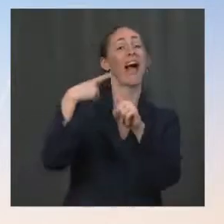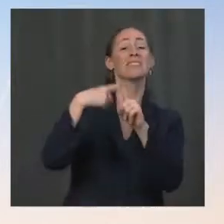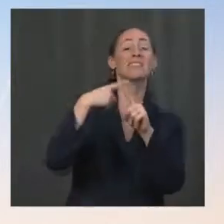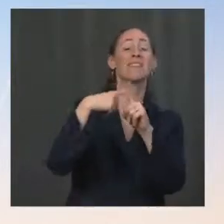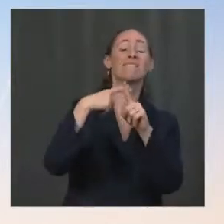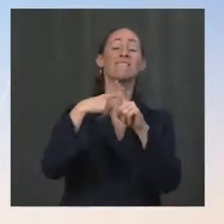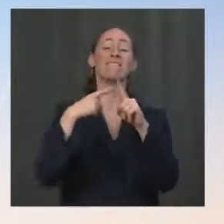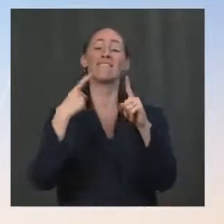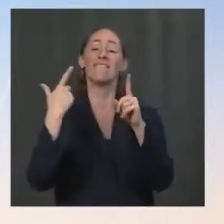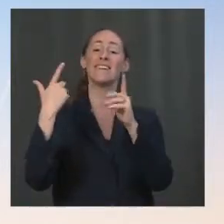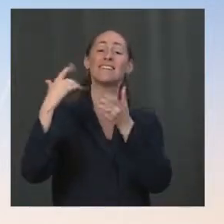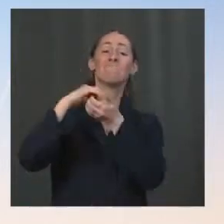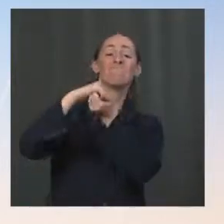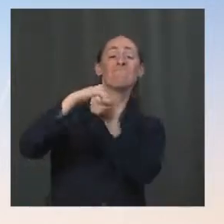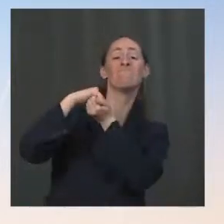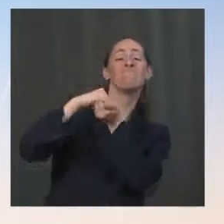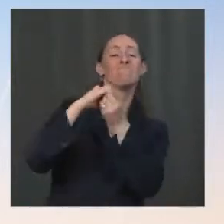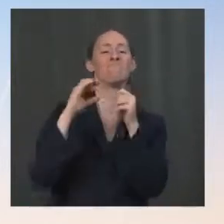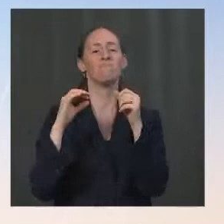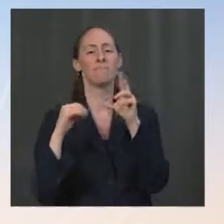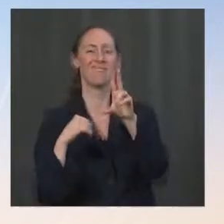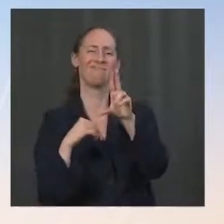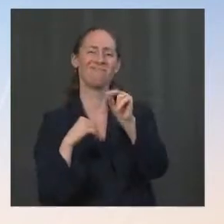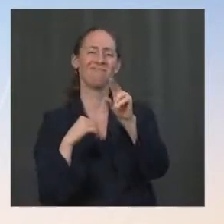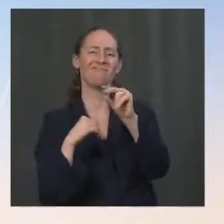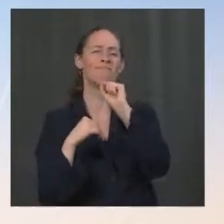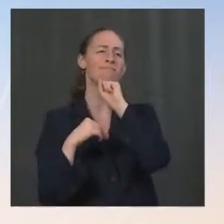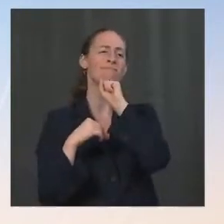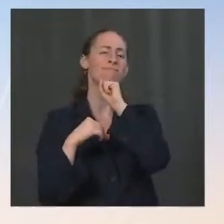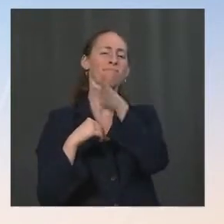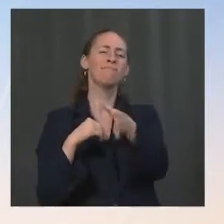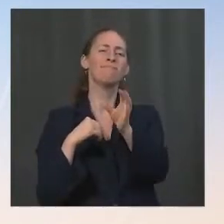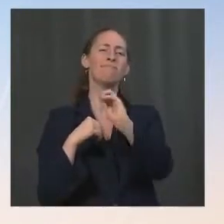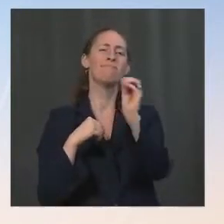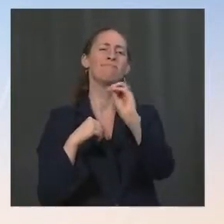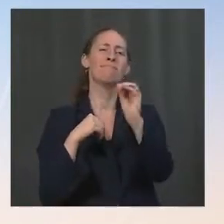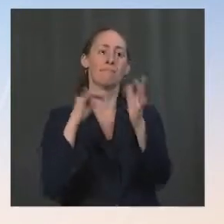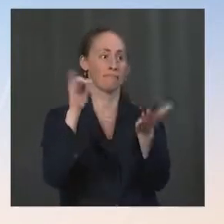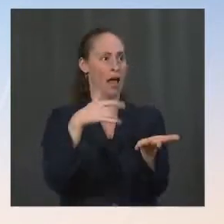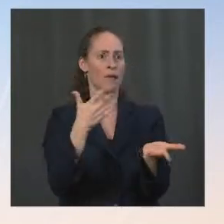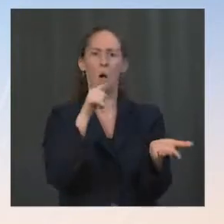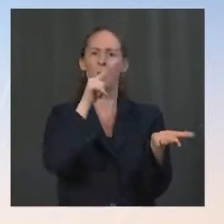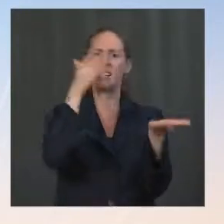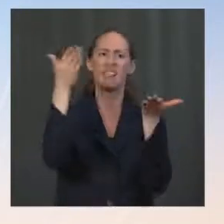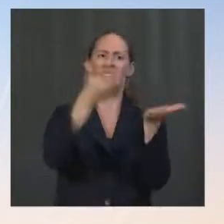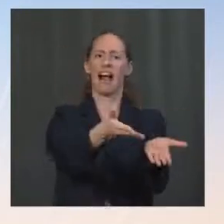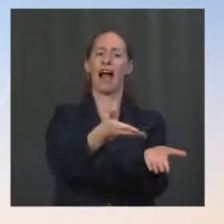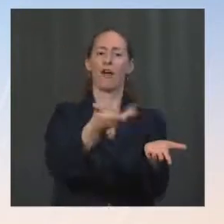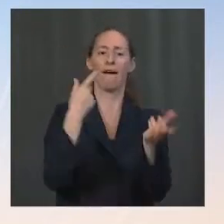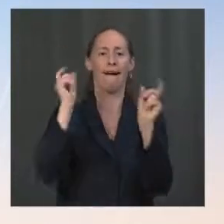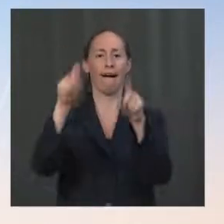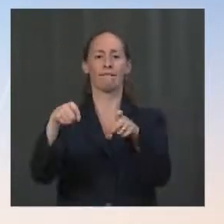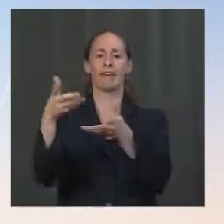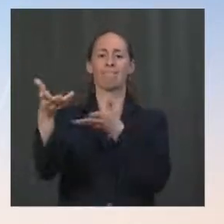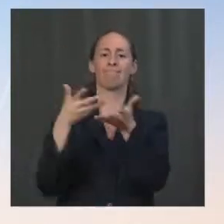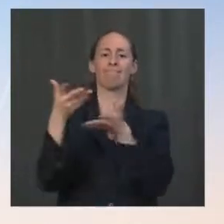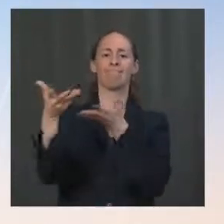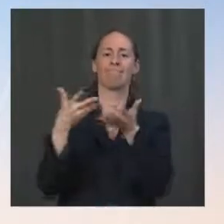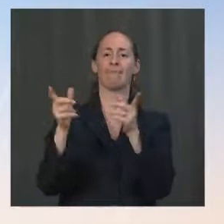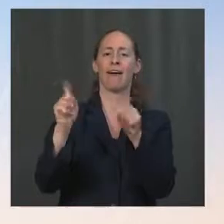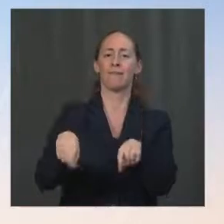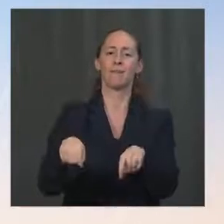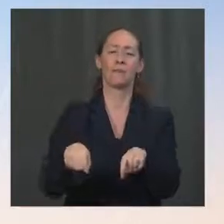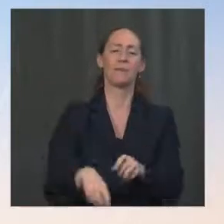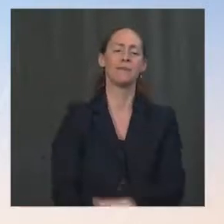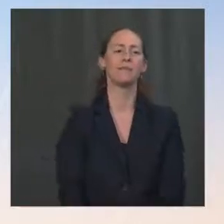had started from scratch. I think that's very clear. But right now, we need to continue to coordinate. That's our focus for the next couple of days. And the last one, you